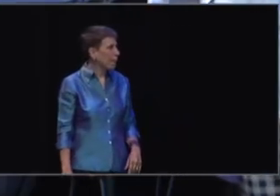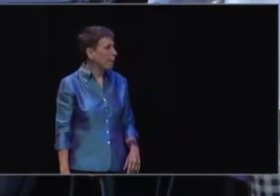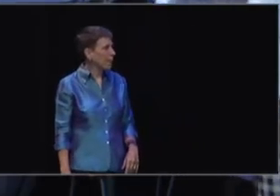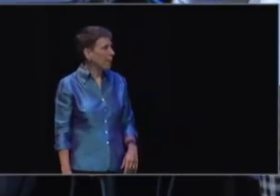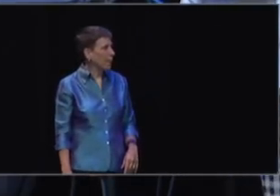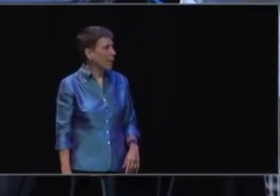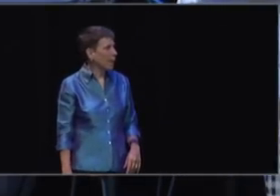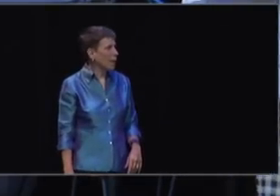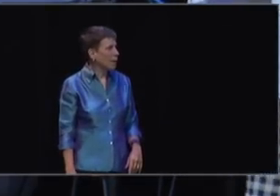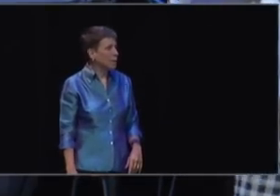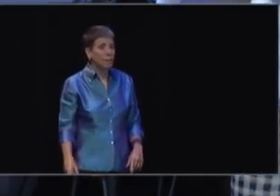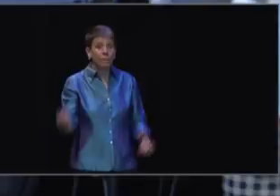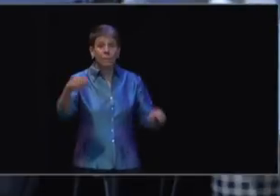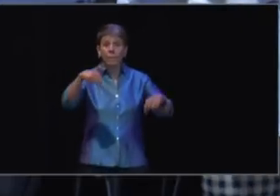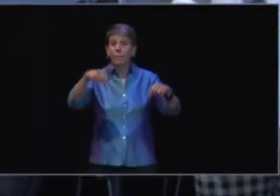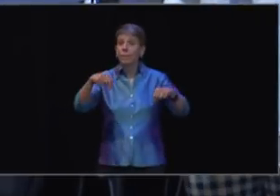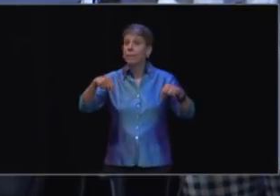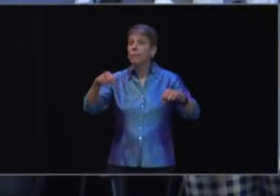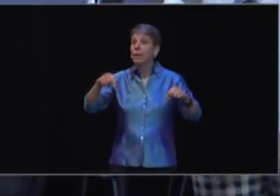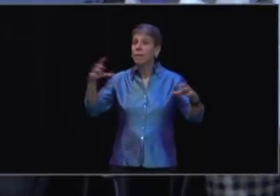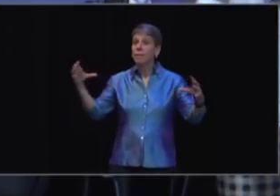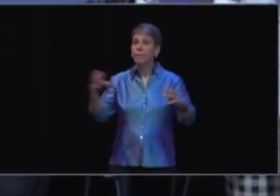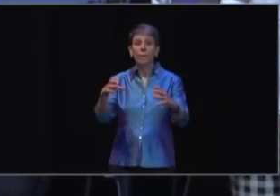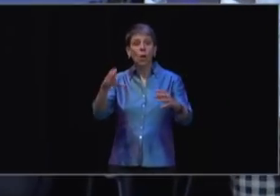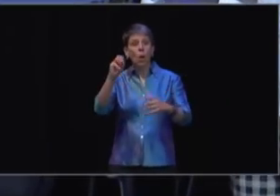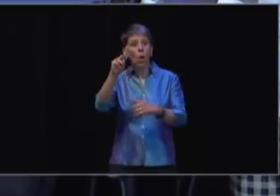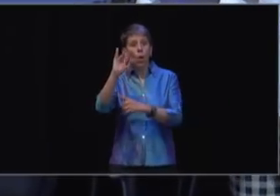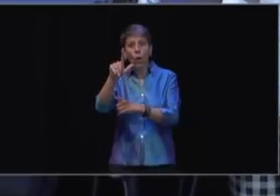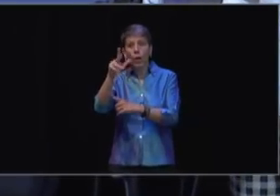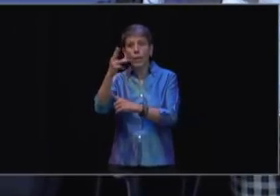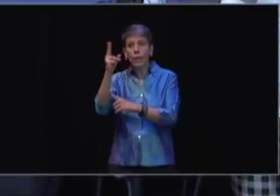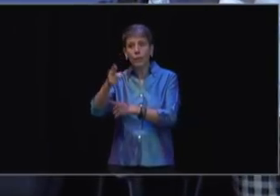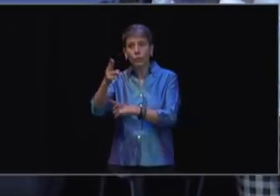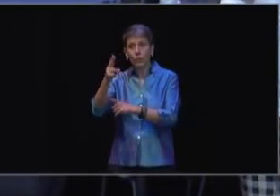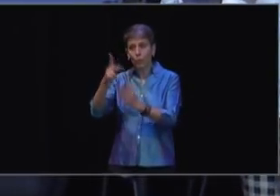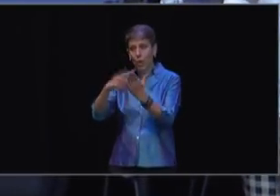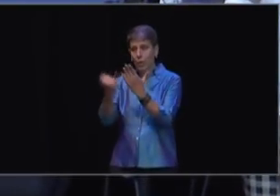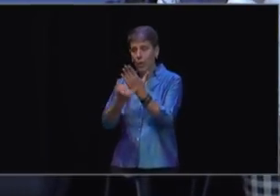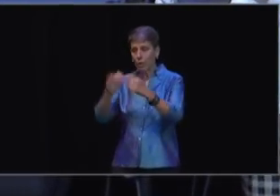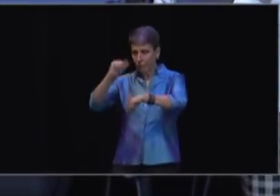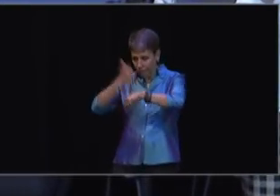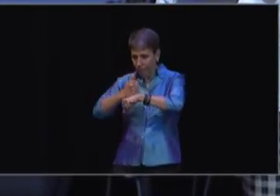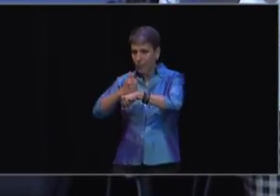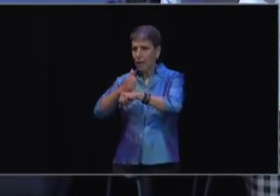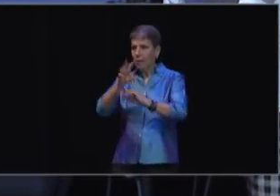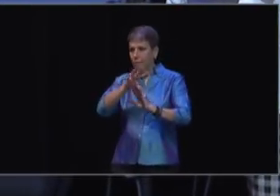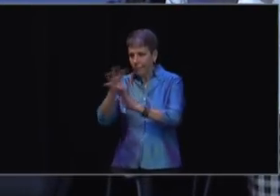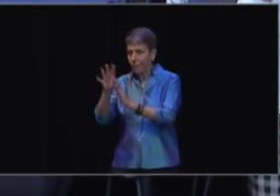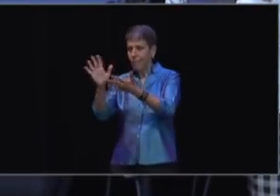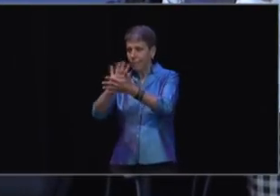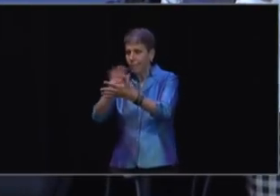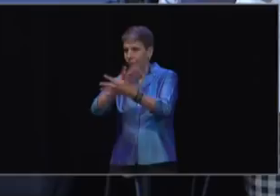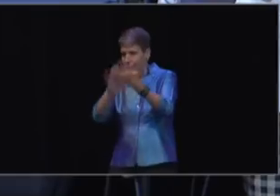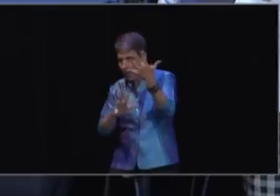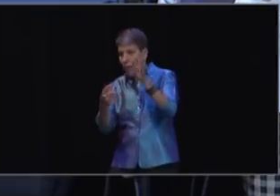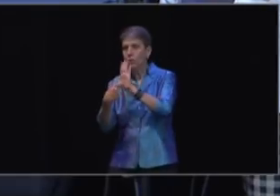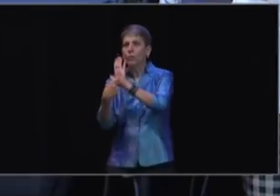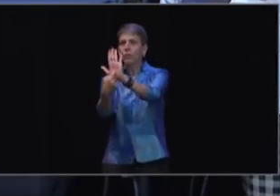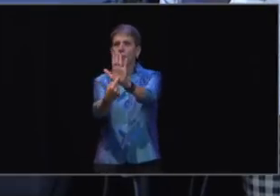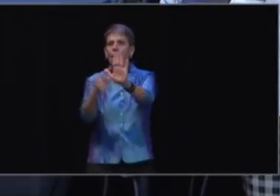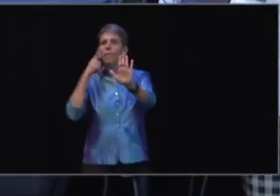This is a part of an oral history project to leave a legacy for next generations. That's why we're doing this. It's not